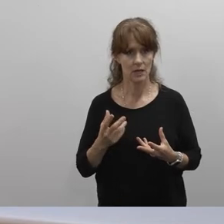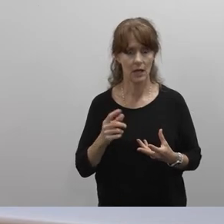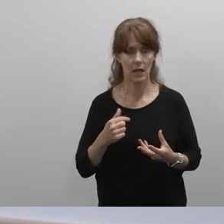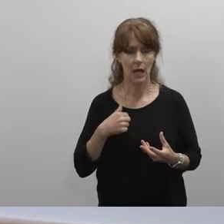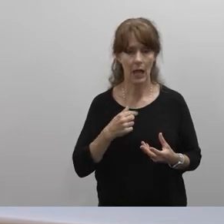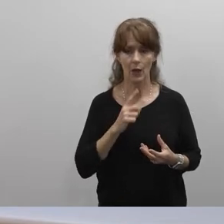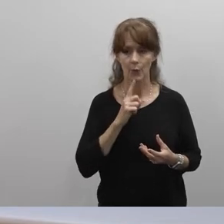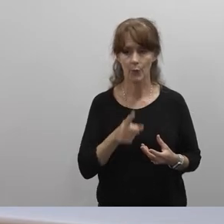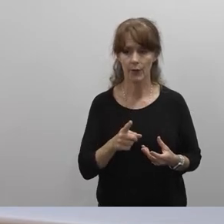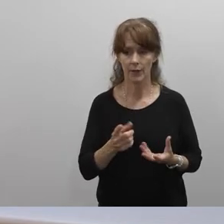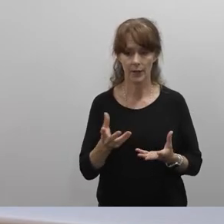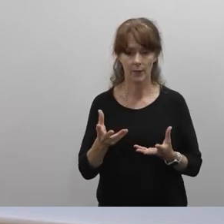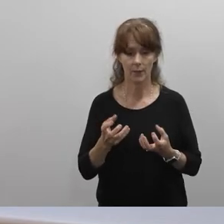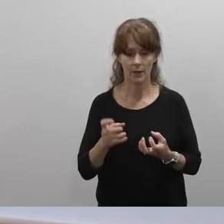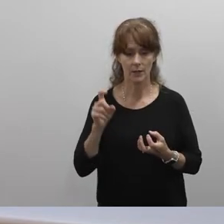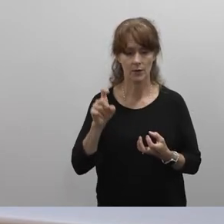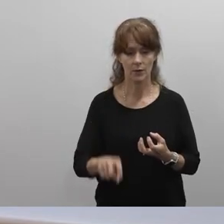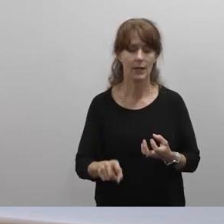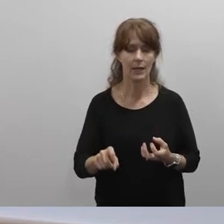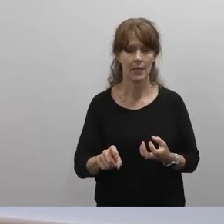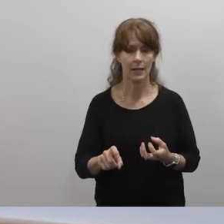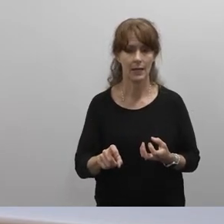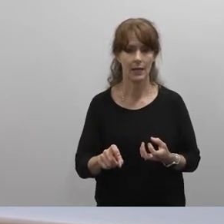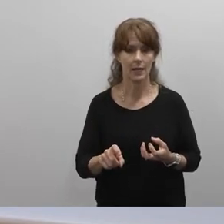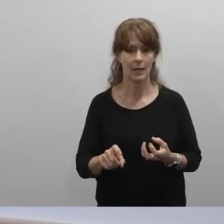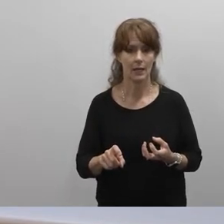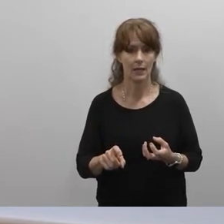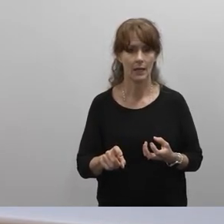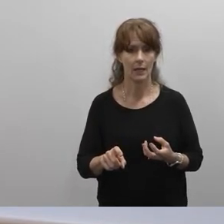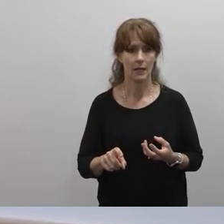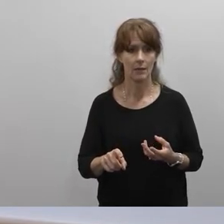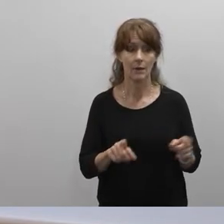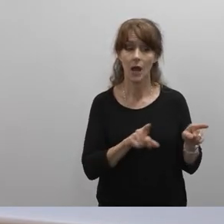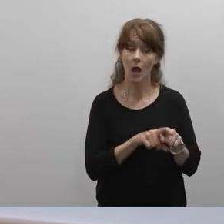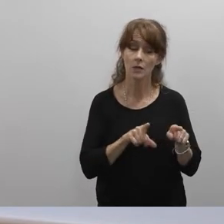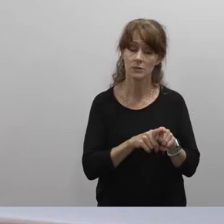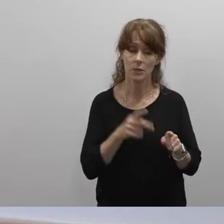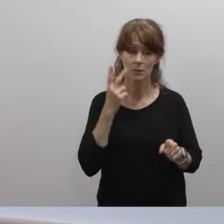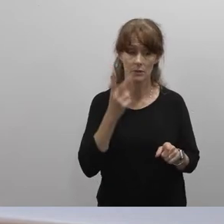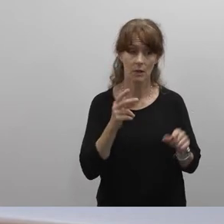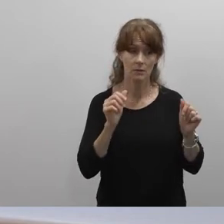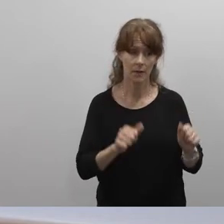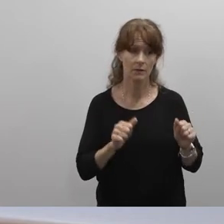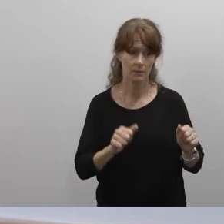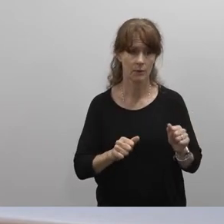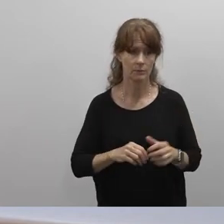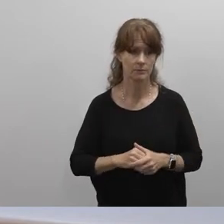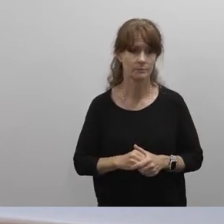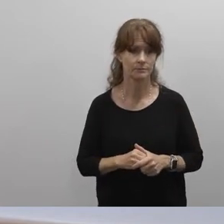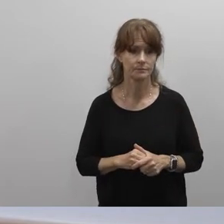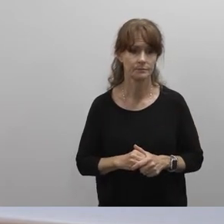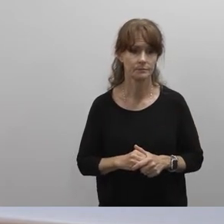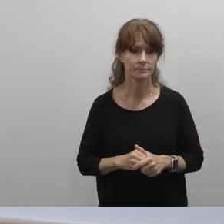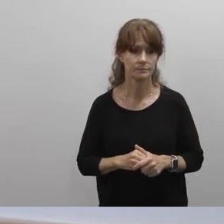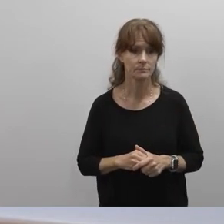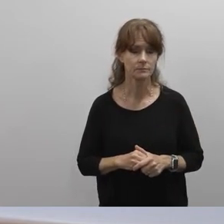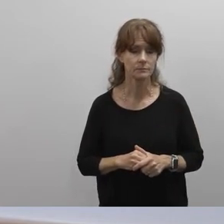really wanted or needed. But I also saw that it was possible. And